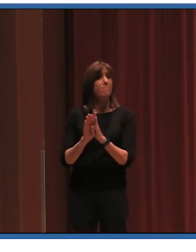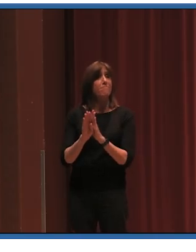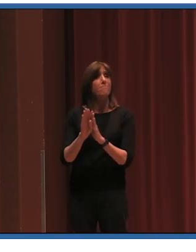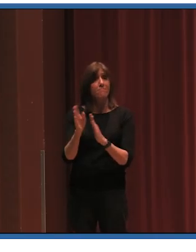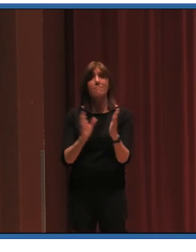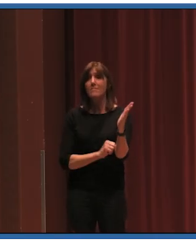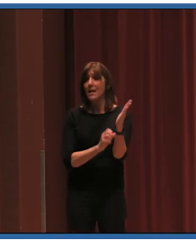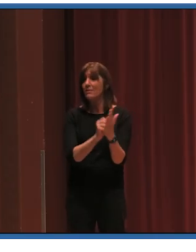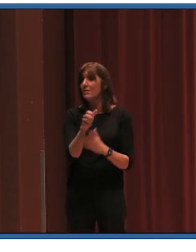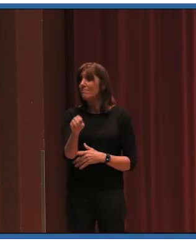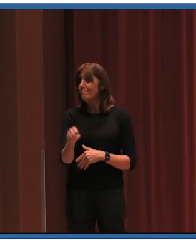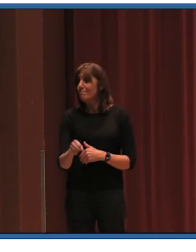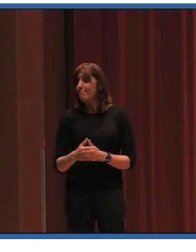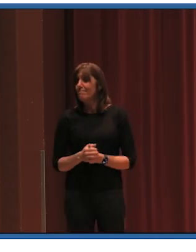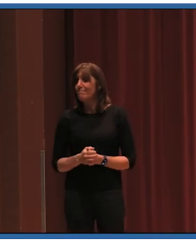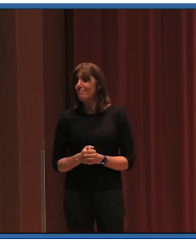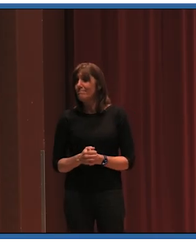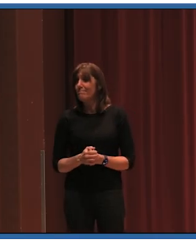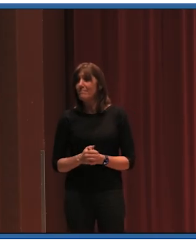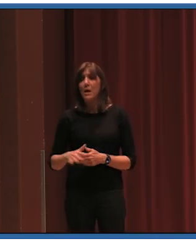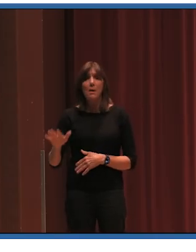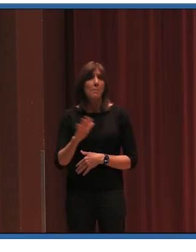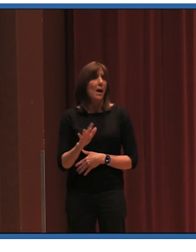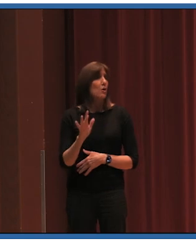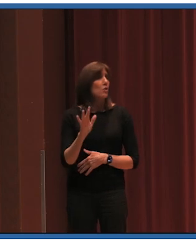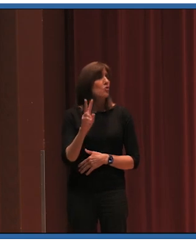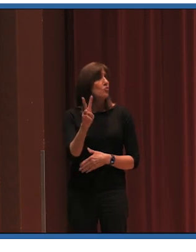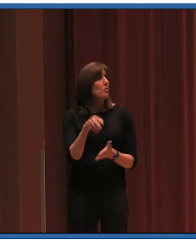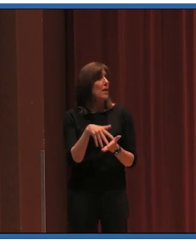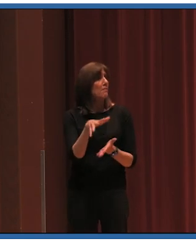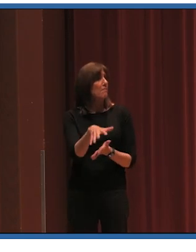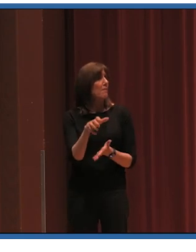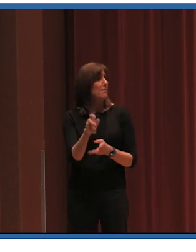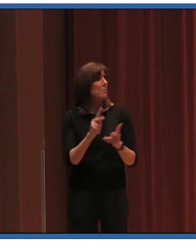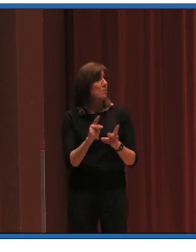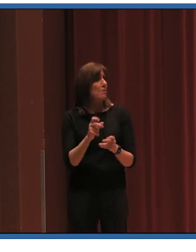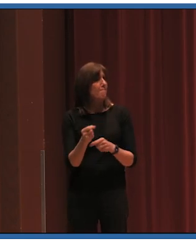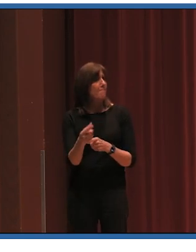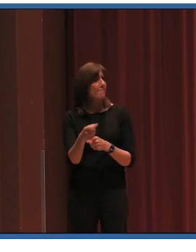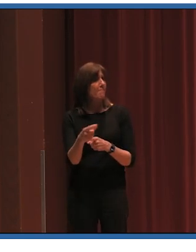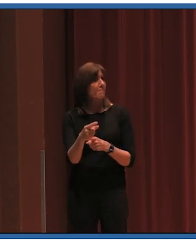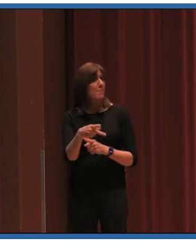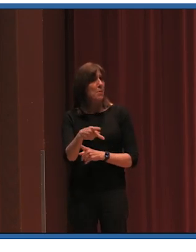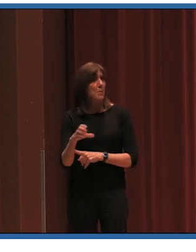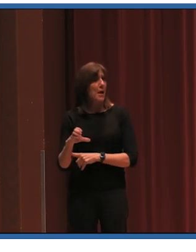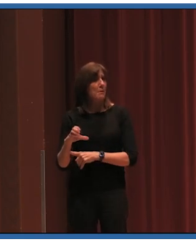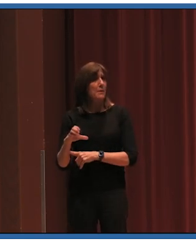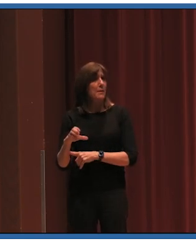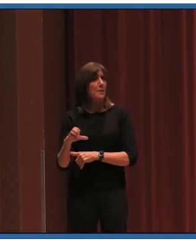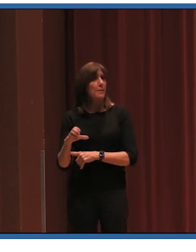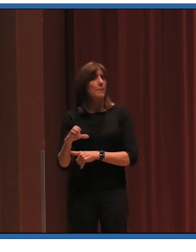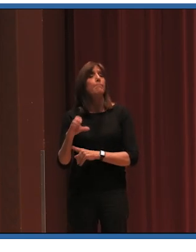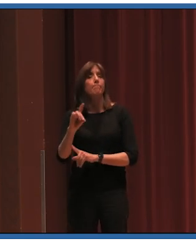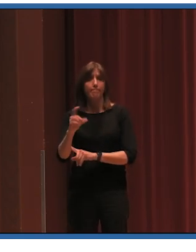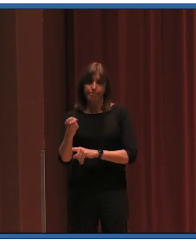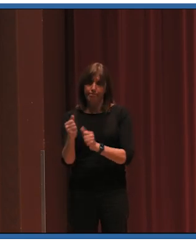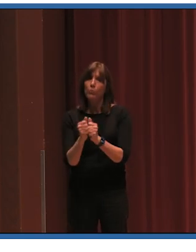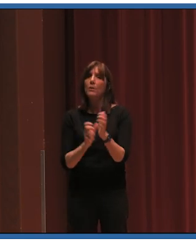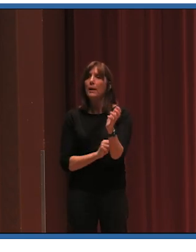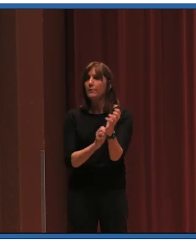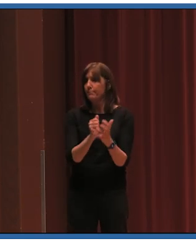cancer. About 2,500 folks every year in Polk County will be diagnosed newly with